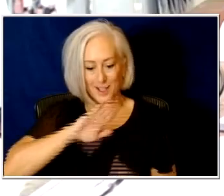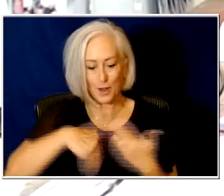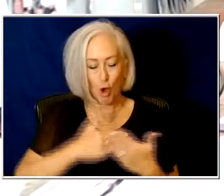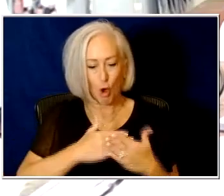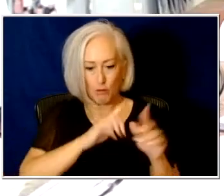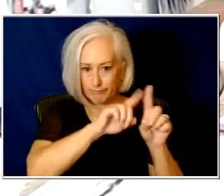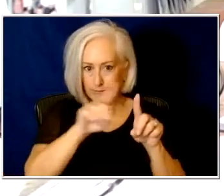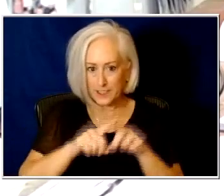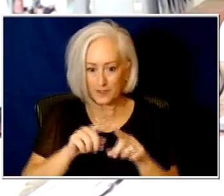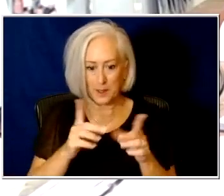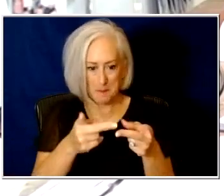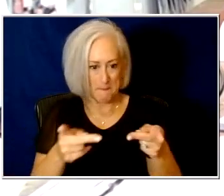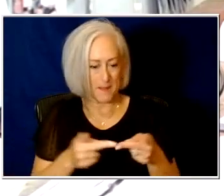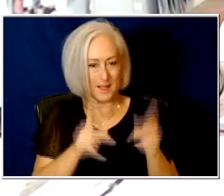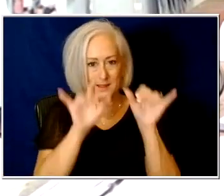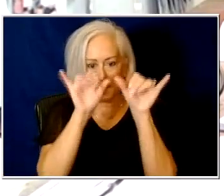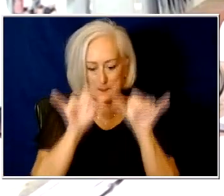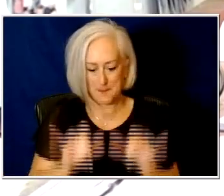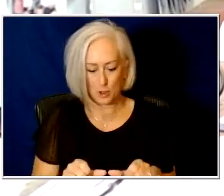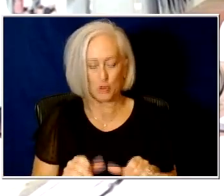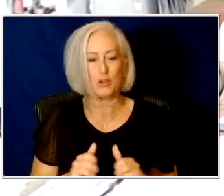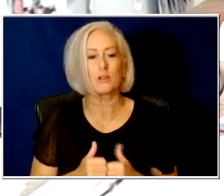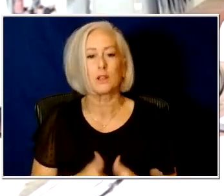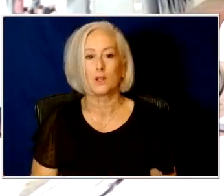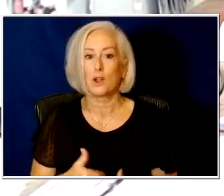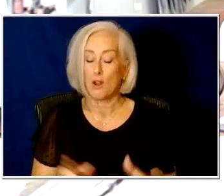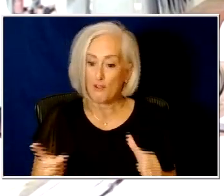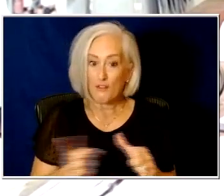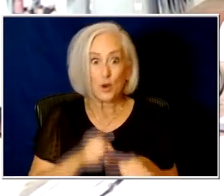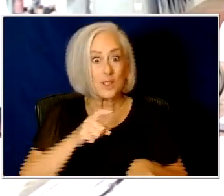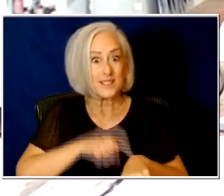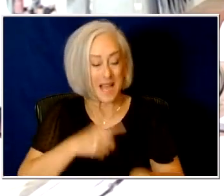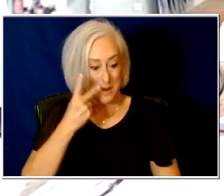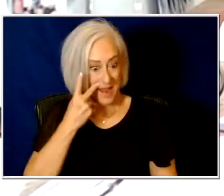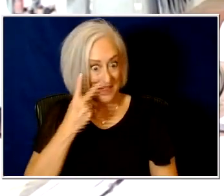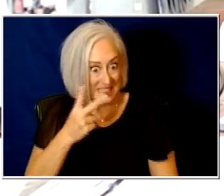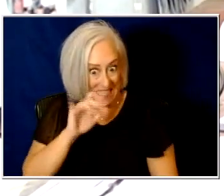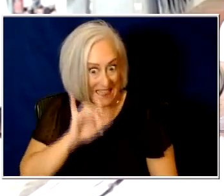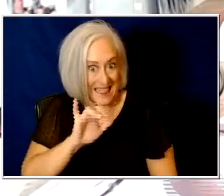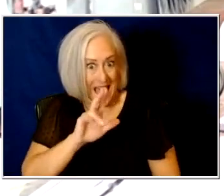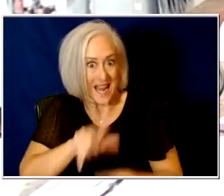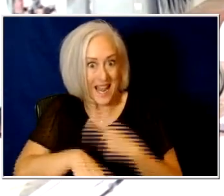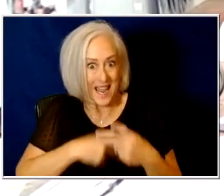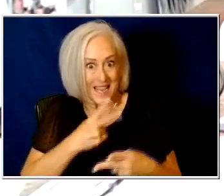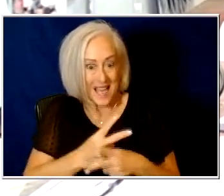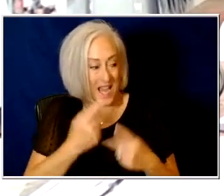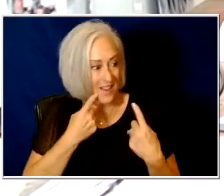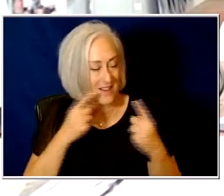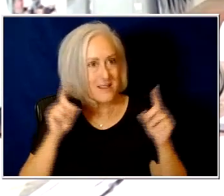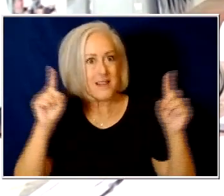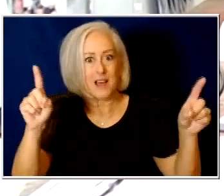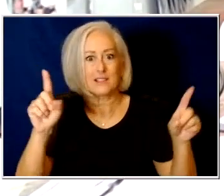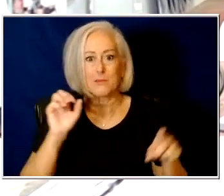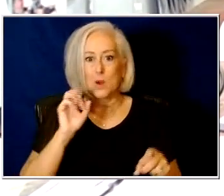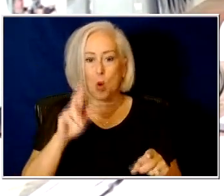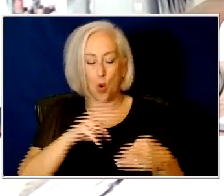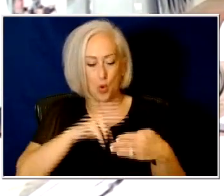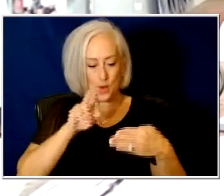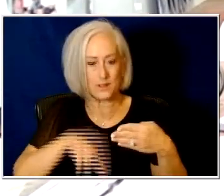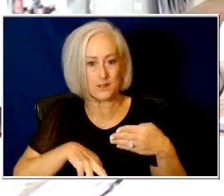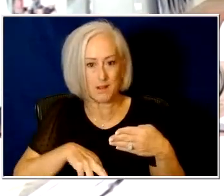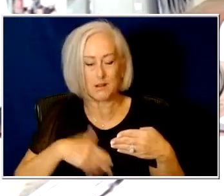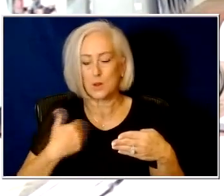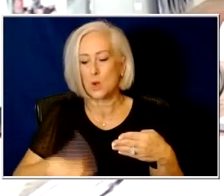primary and secondary outcomes. And that's the first time I've seen that kind of an announcement or that kind of result in